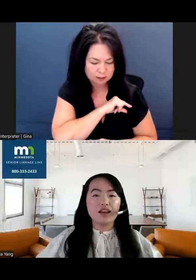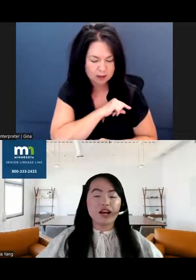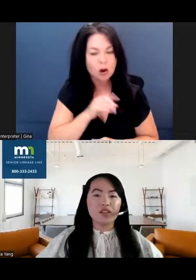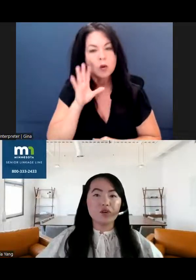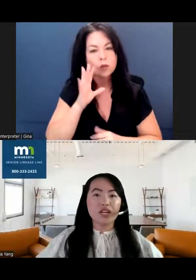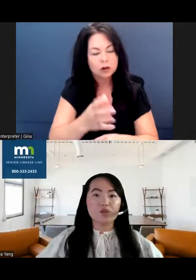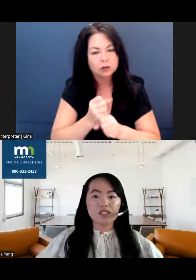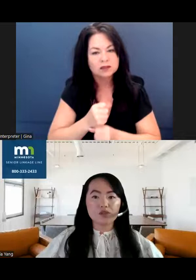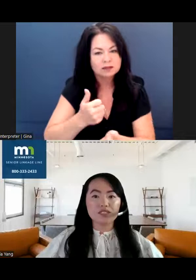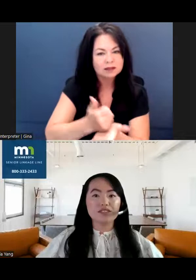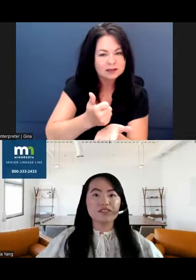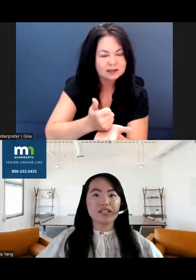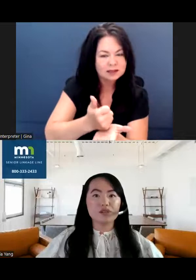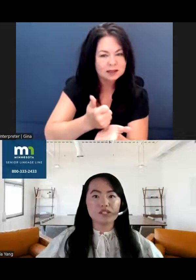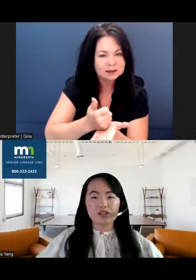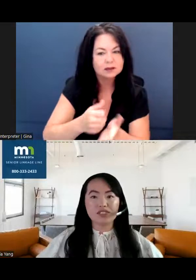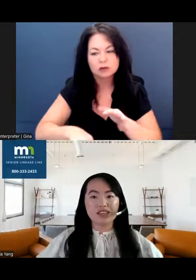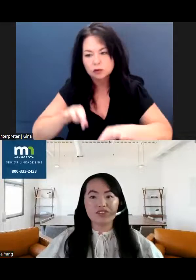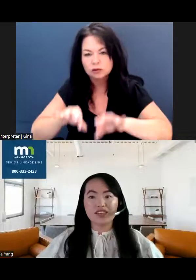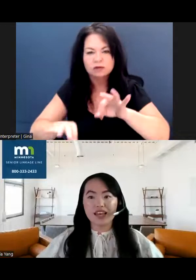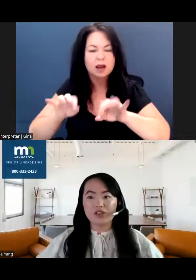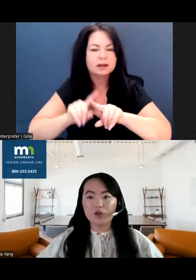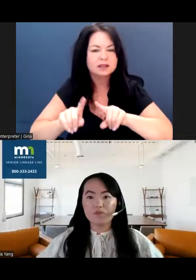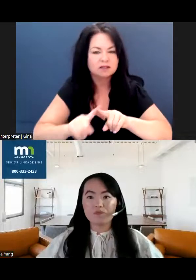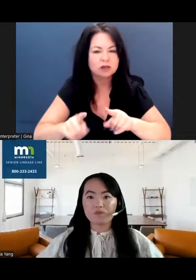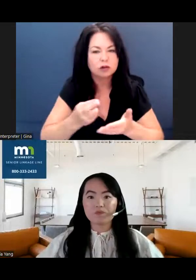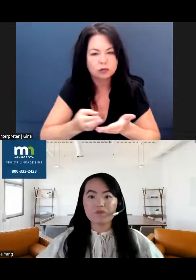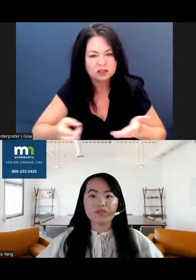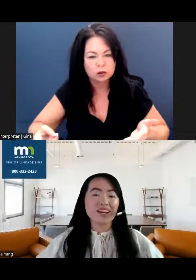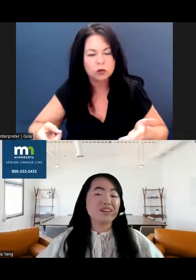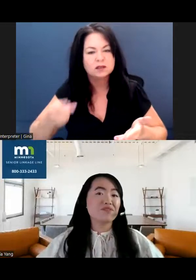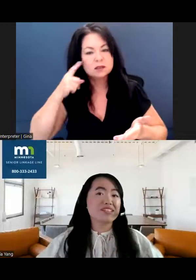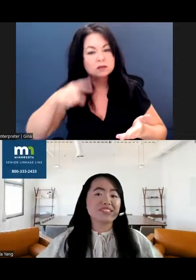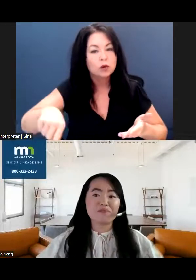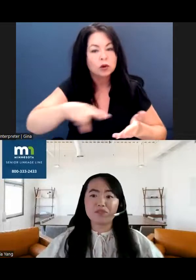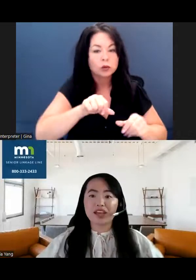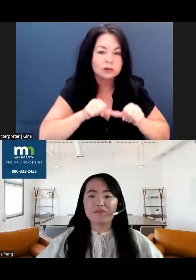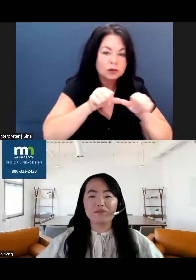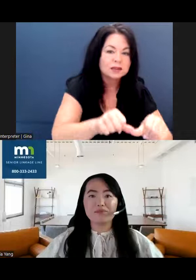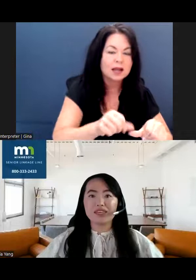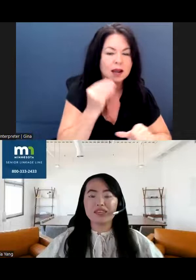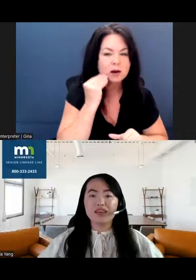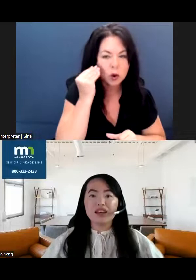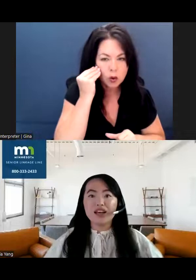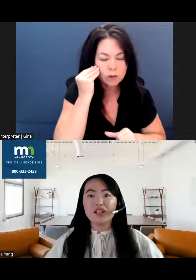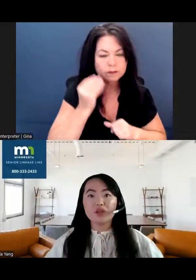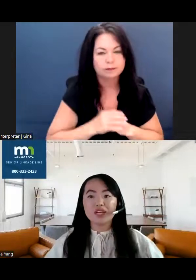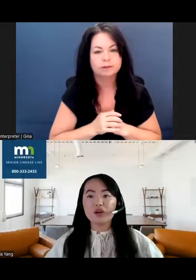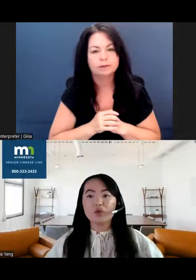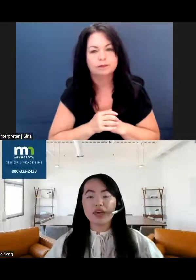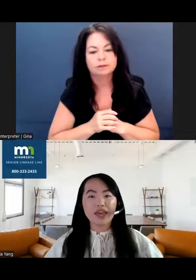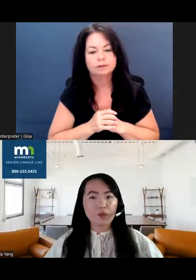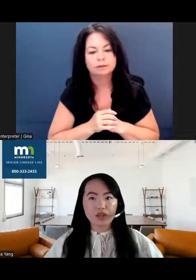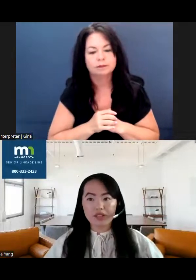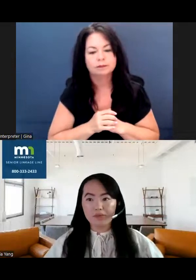assistance locating resources needed to return safely at home. For example, that may be including